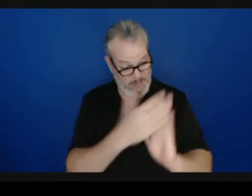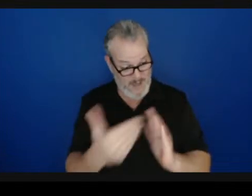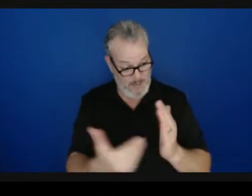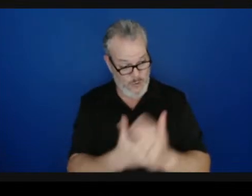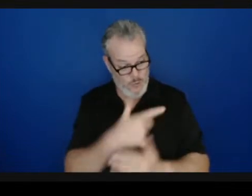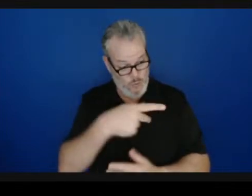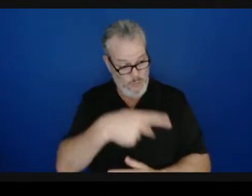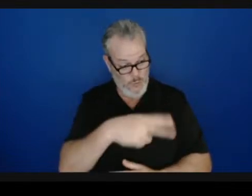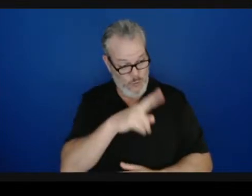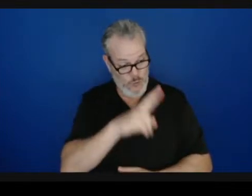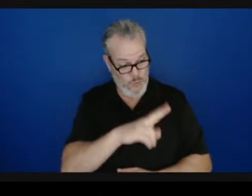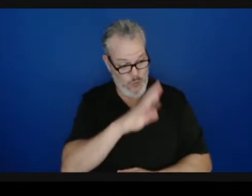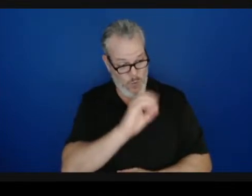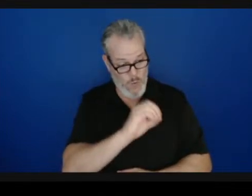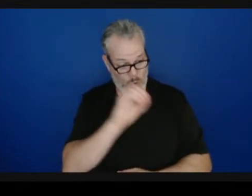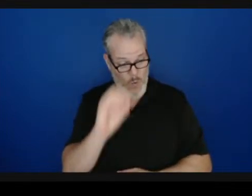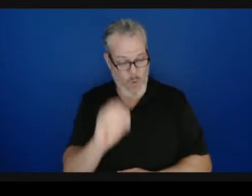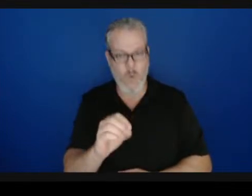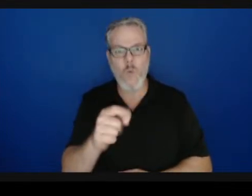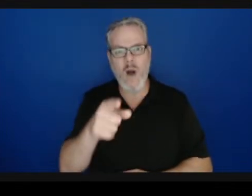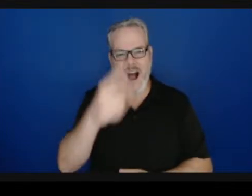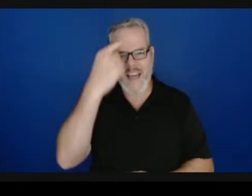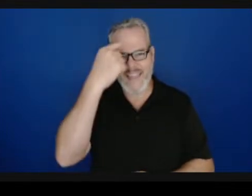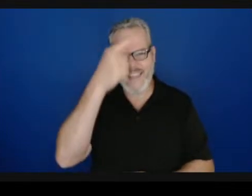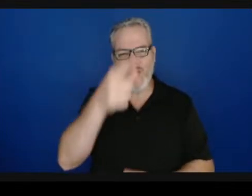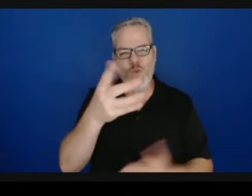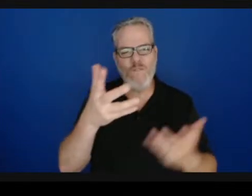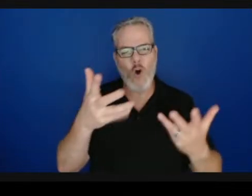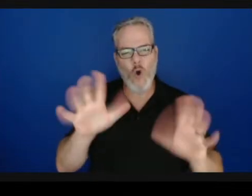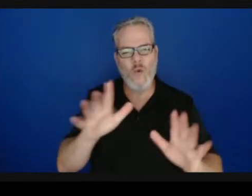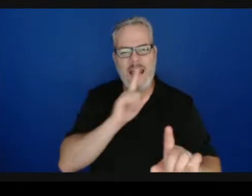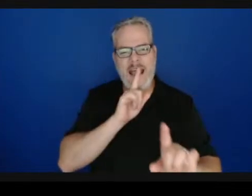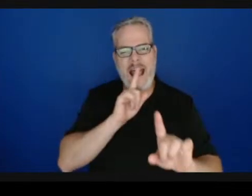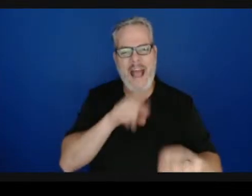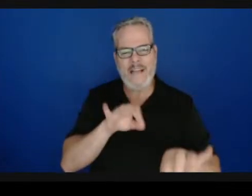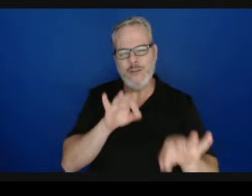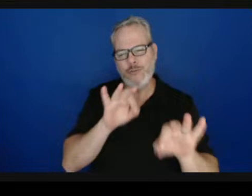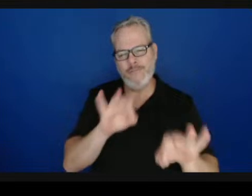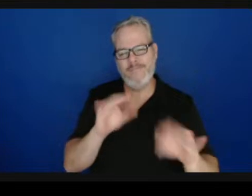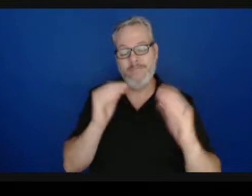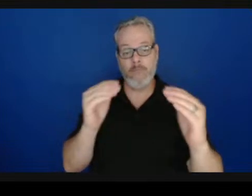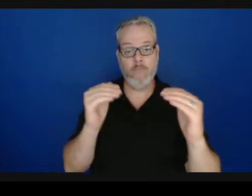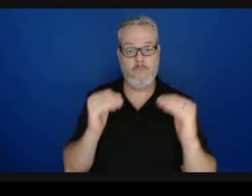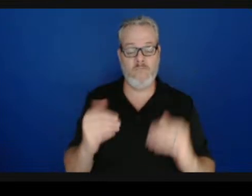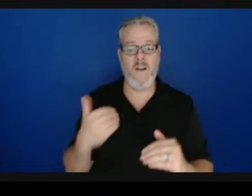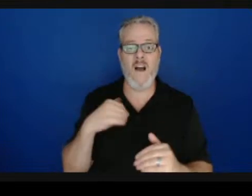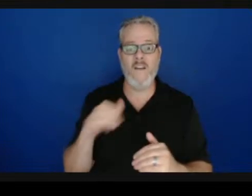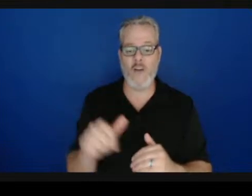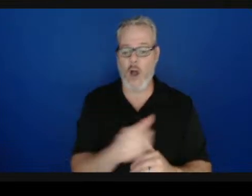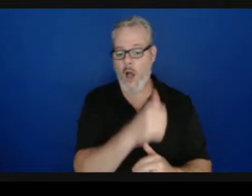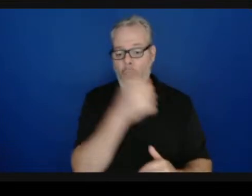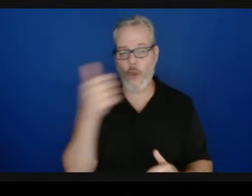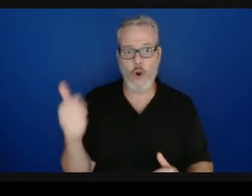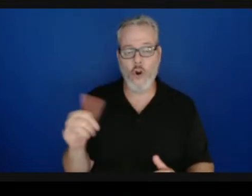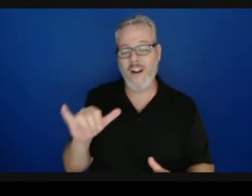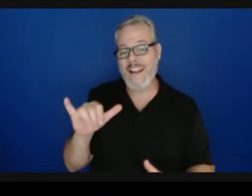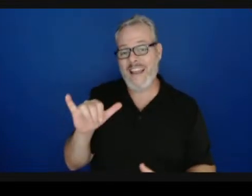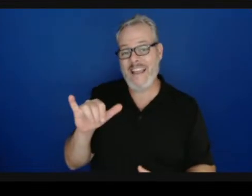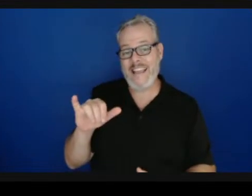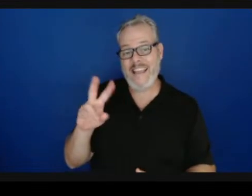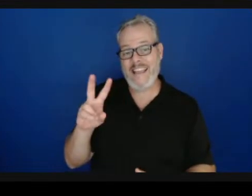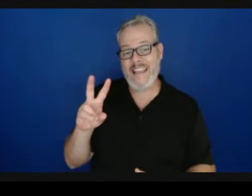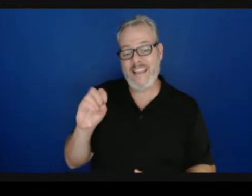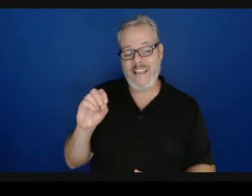that. So you have just a couple outlying questions. Yvonne has one,